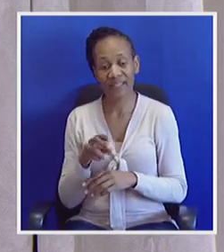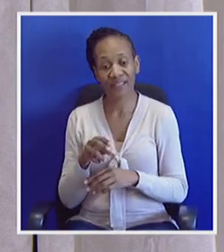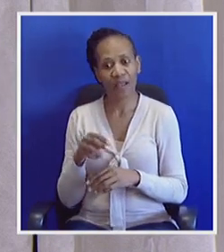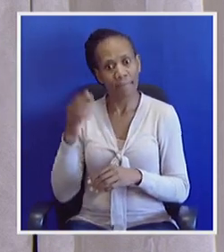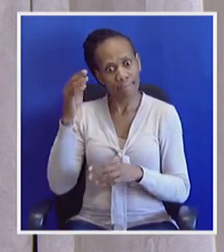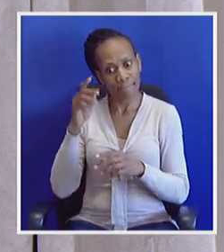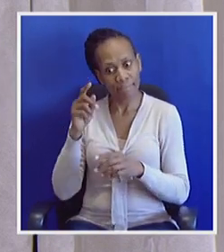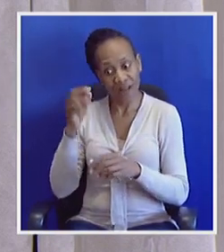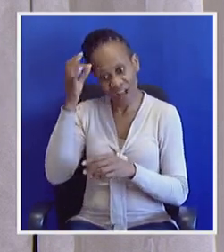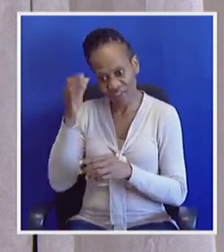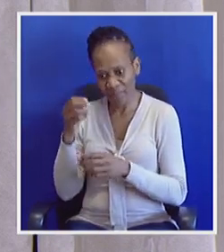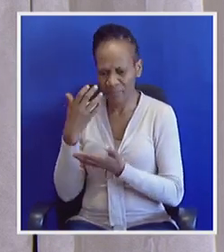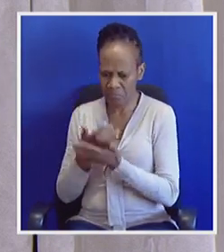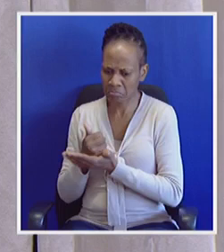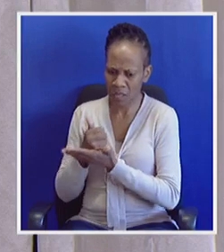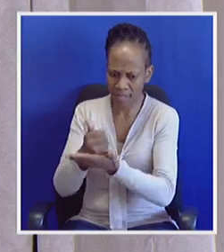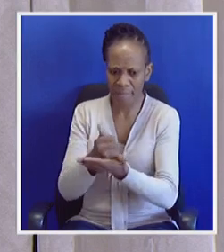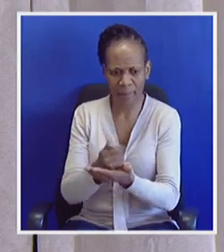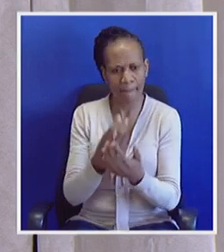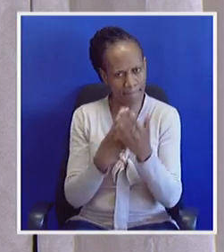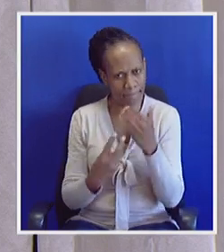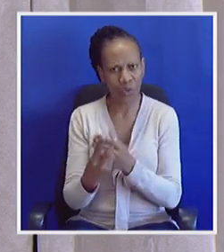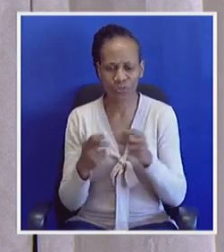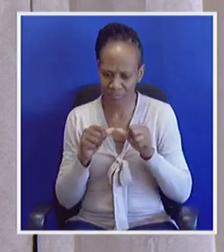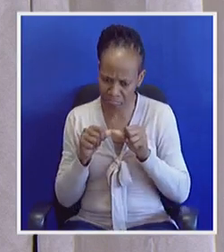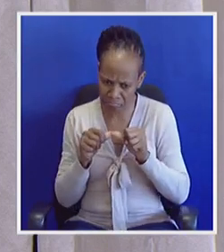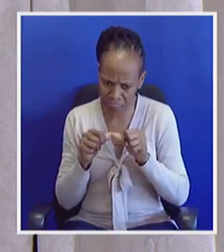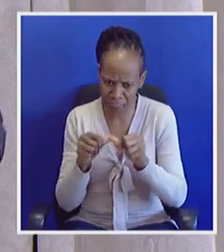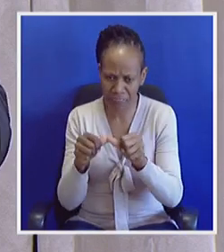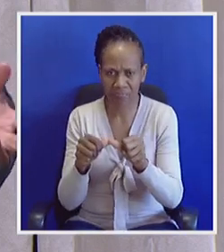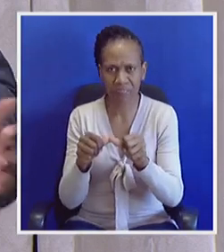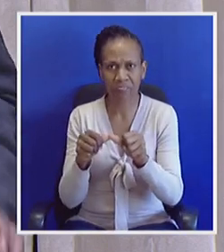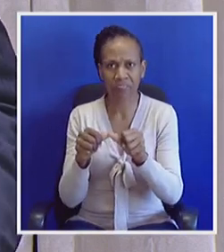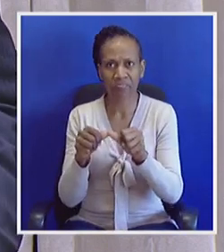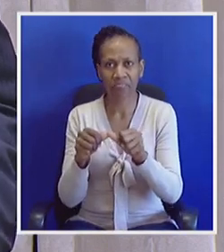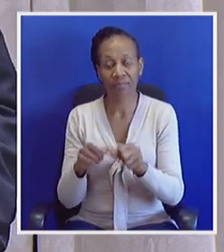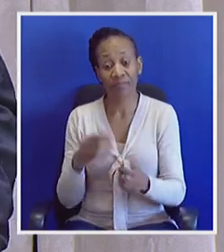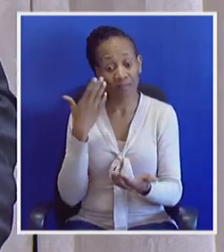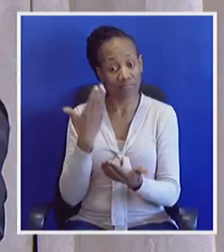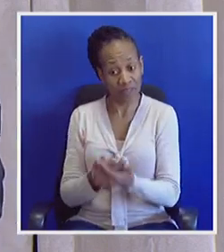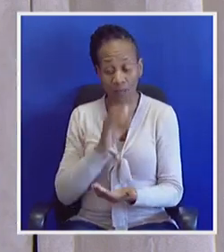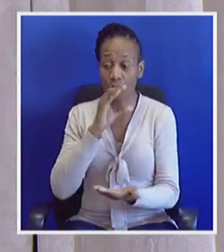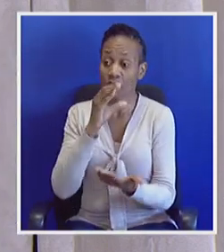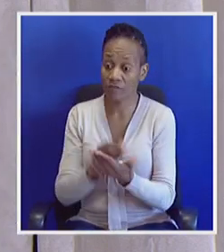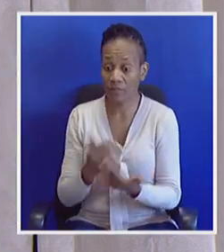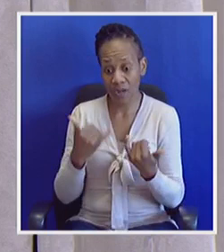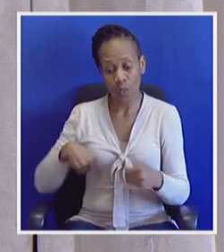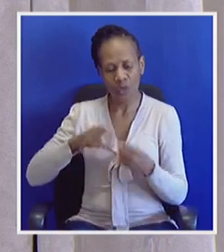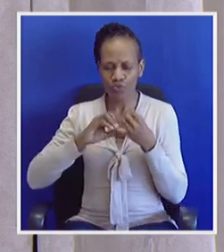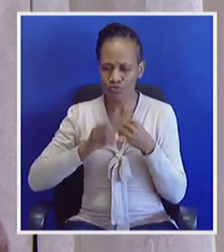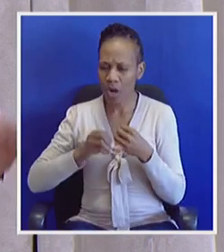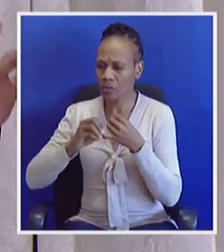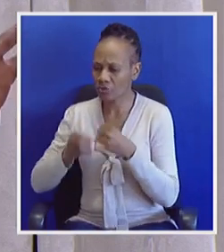both of them, to be both developmental and also to become profitable. And I can assure you that the efforts that we're putting in